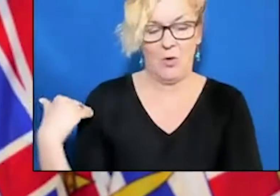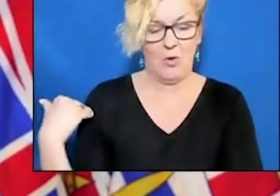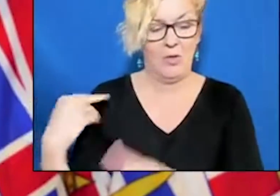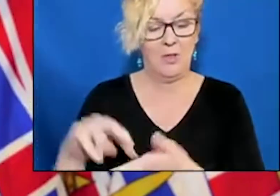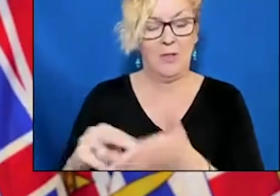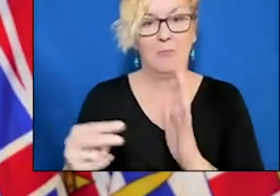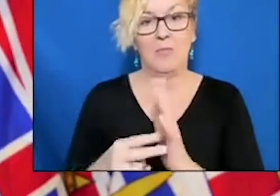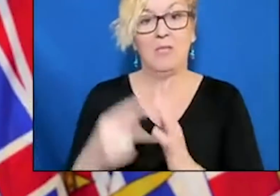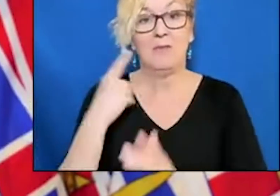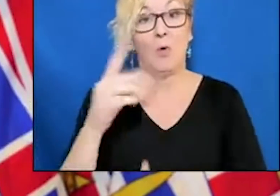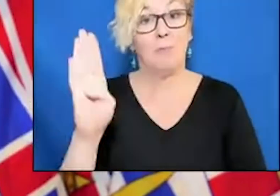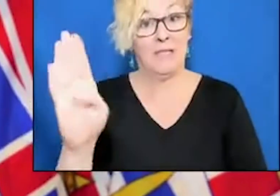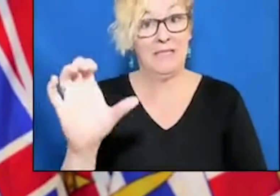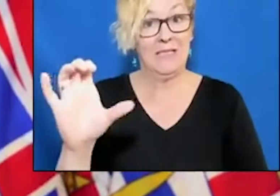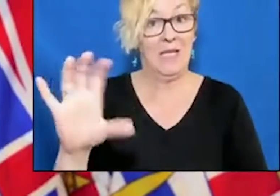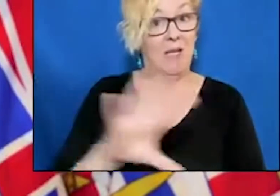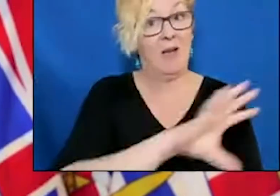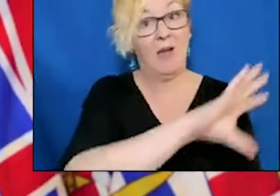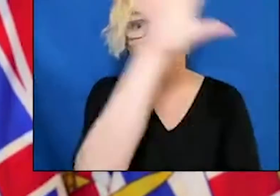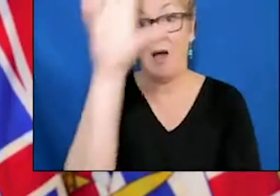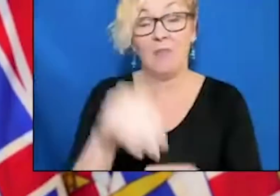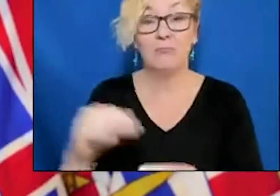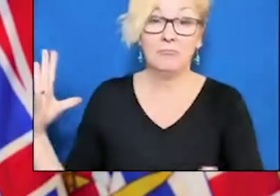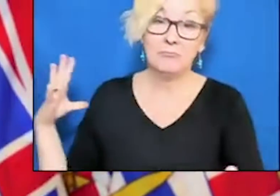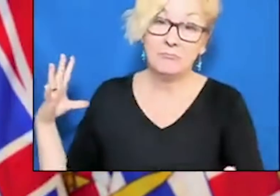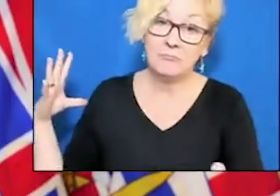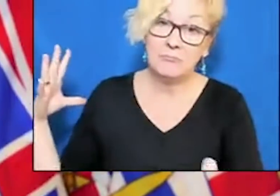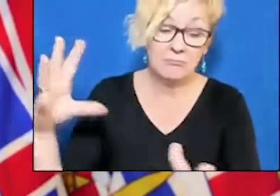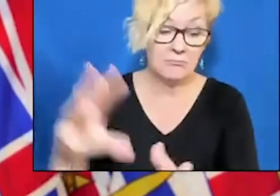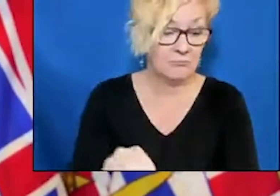number of people who've been diagnosed with COVID-19 to